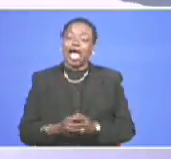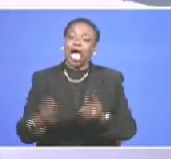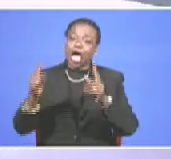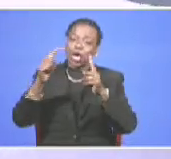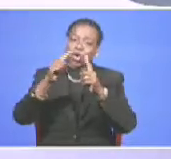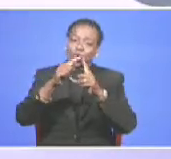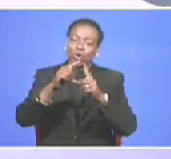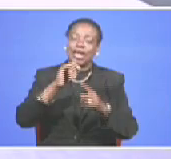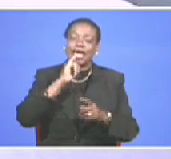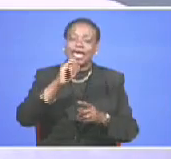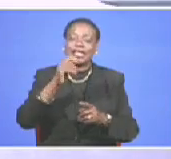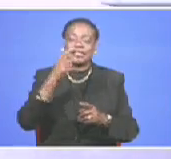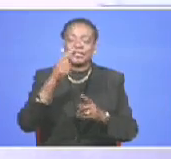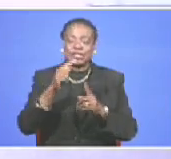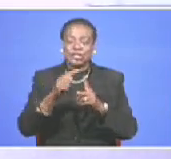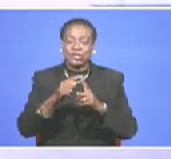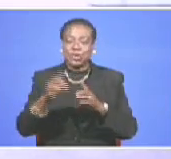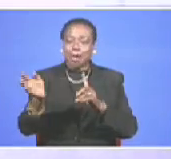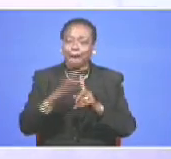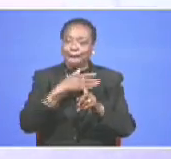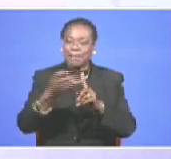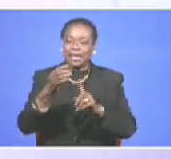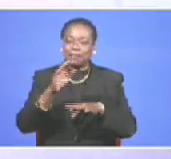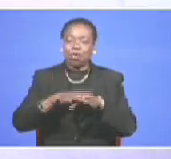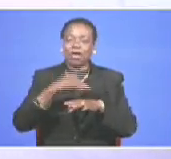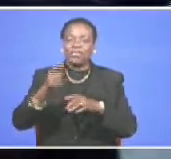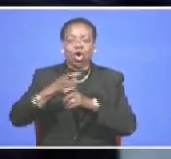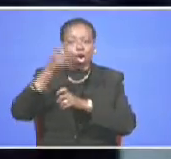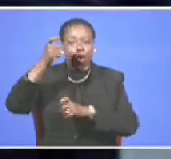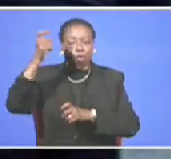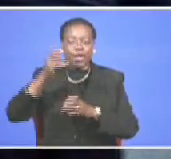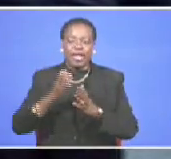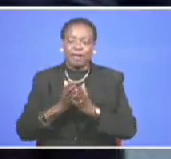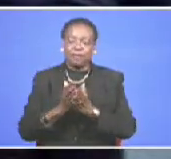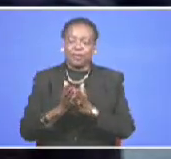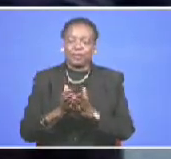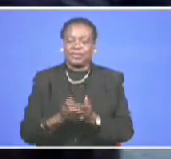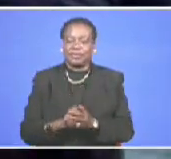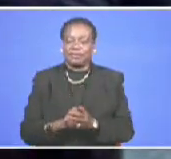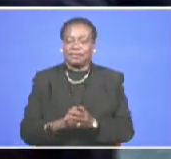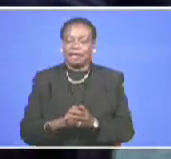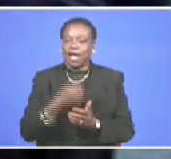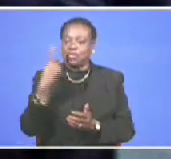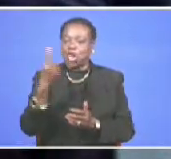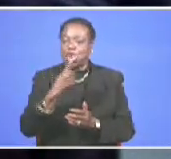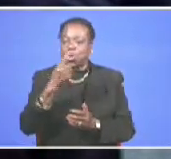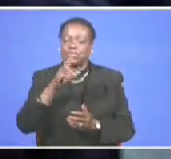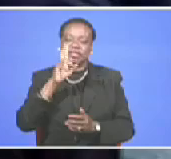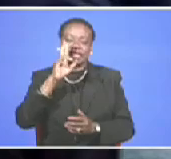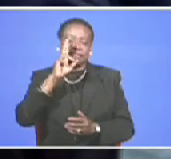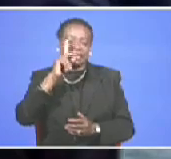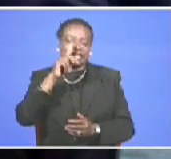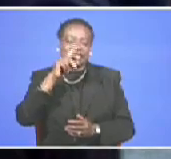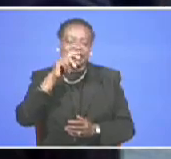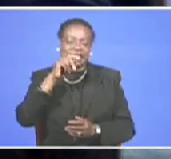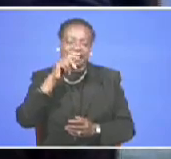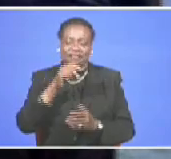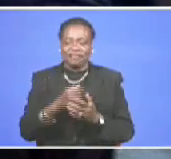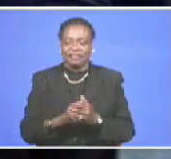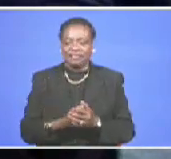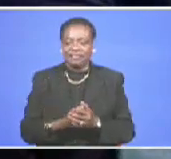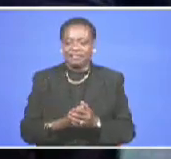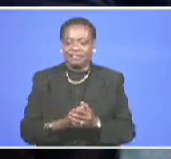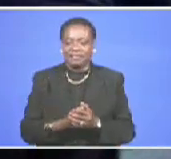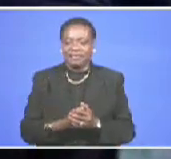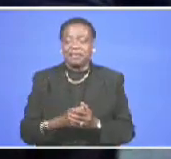the winning boat, the Chase and the Lonesome Dove, and we got them where we want them. Me and Sonia had a ride for the first half hour, and then the Chase